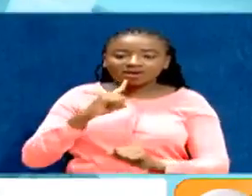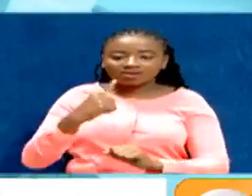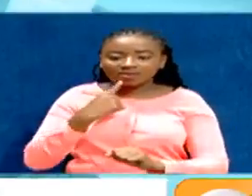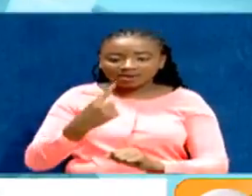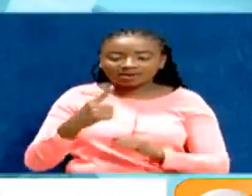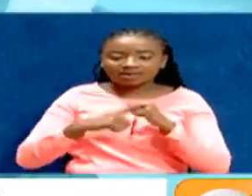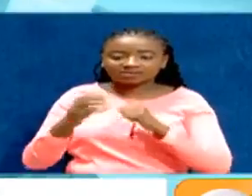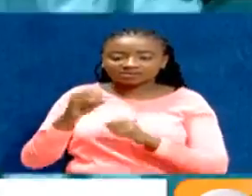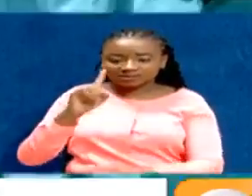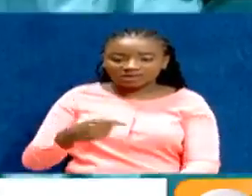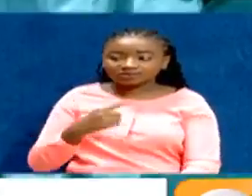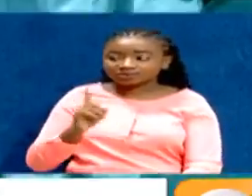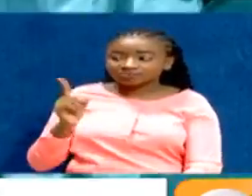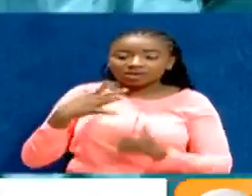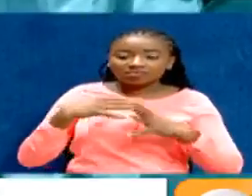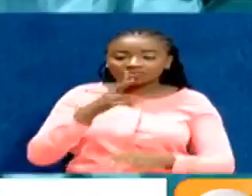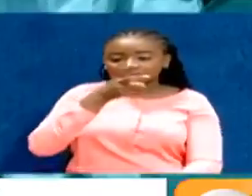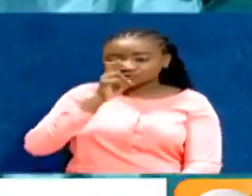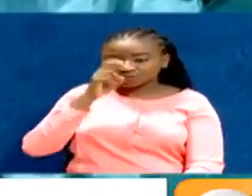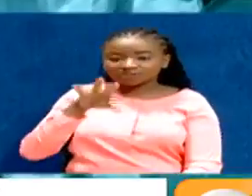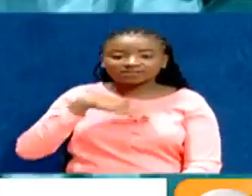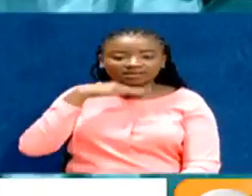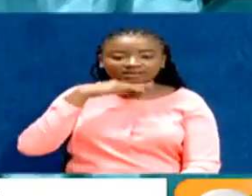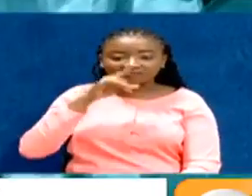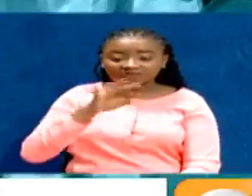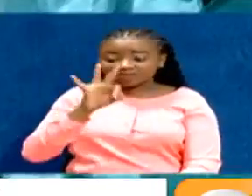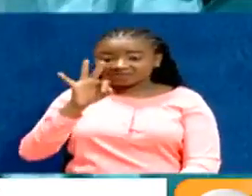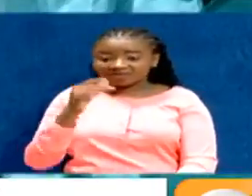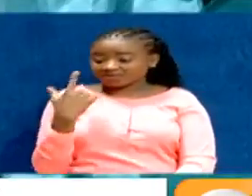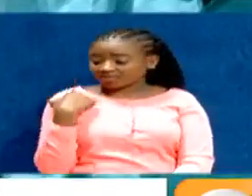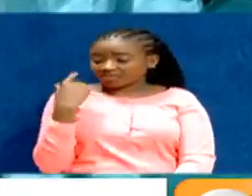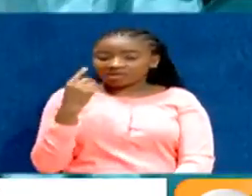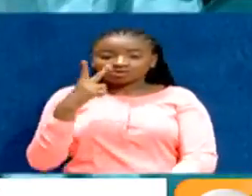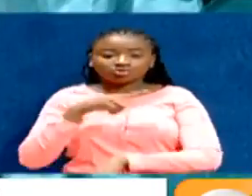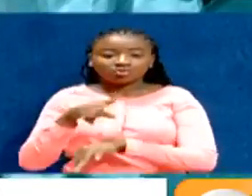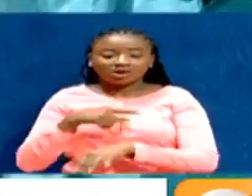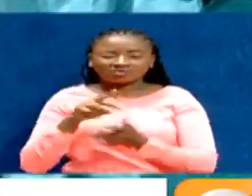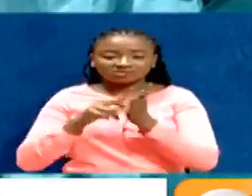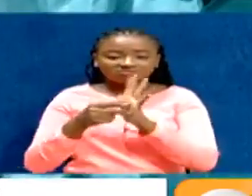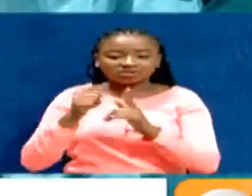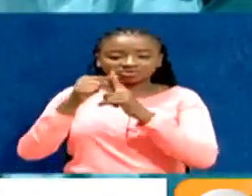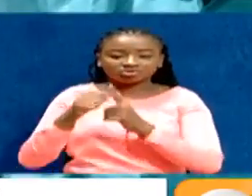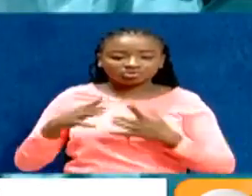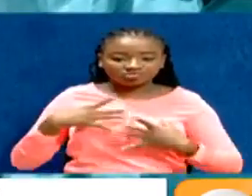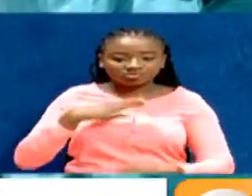160,053. 20 deaths have been recorded, 3 being in the last 2 hours, taking the COVID-19 death toll